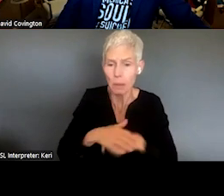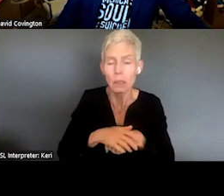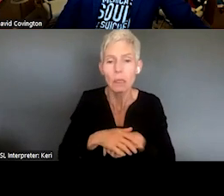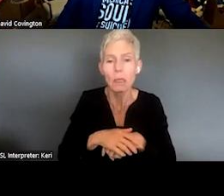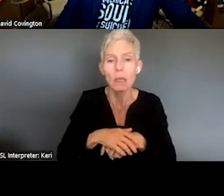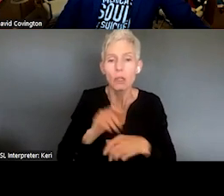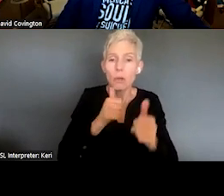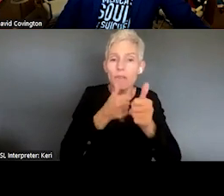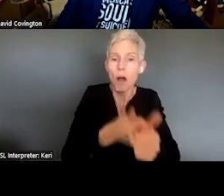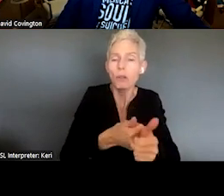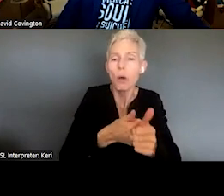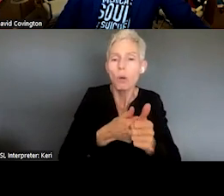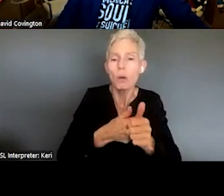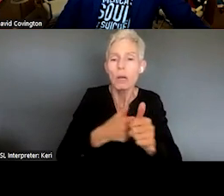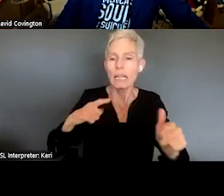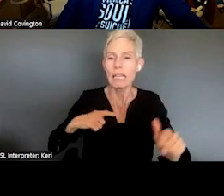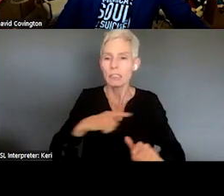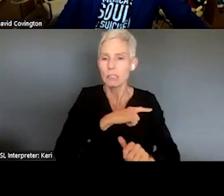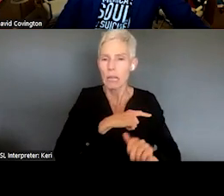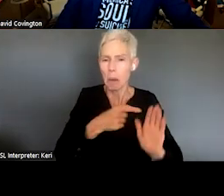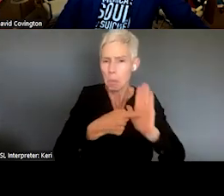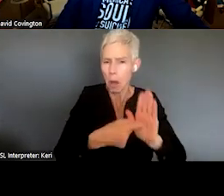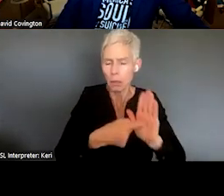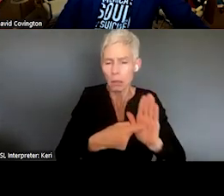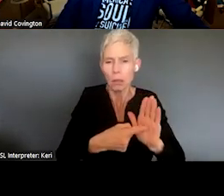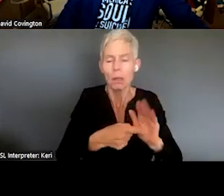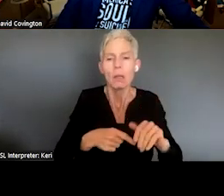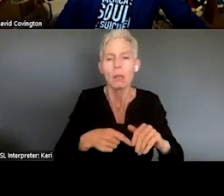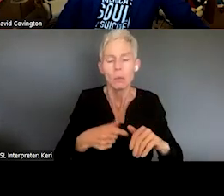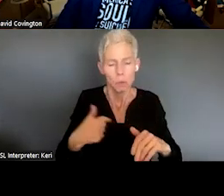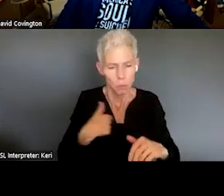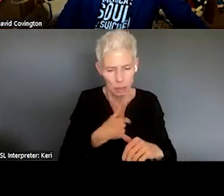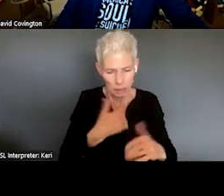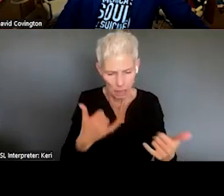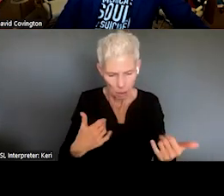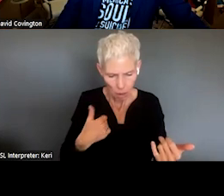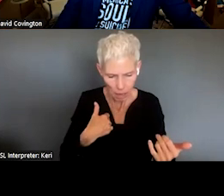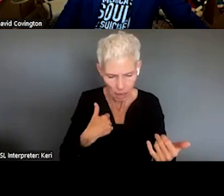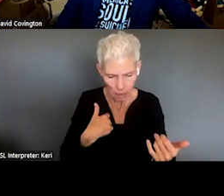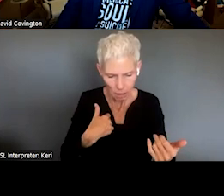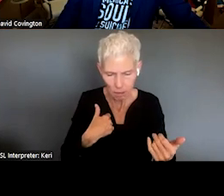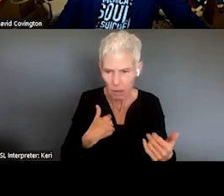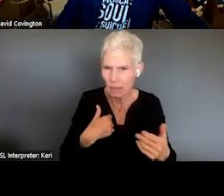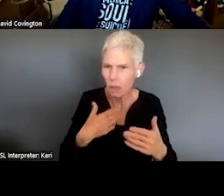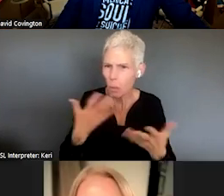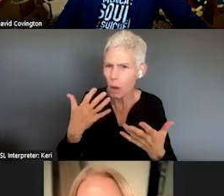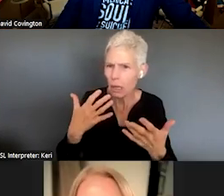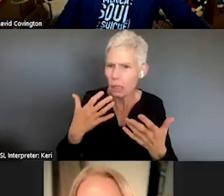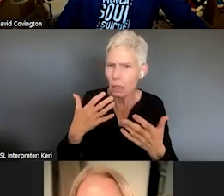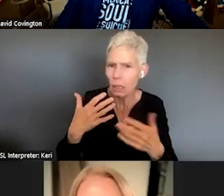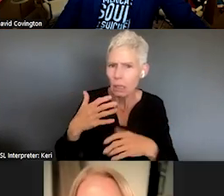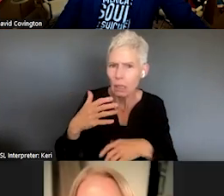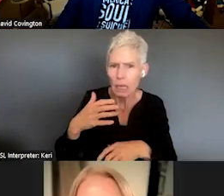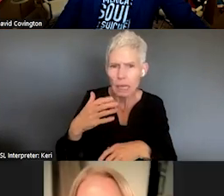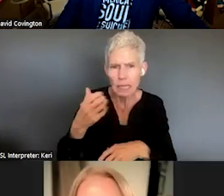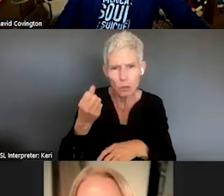model legislation, we've now got, what is it now? What are we up to, Stephanie? Are we at a dozen